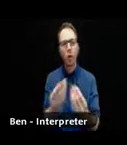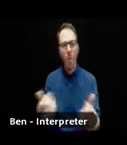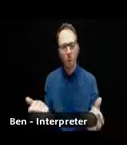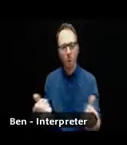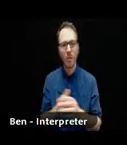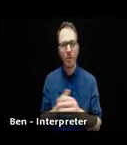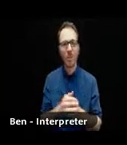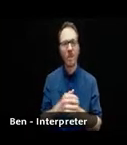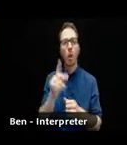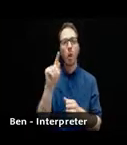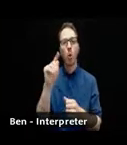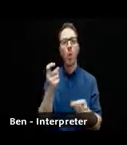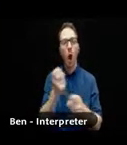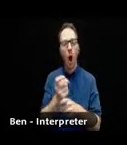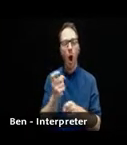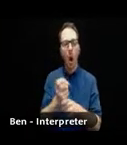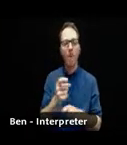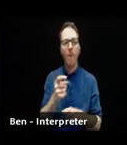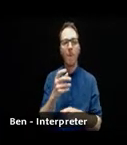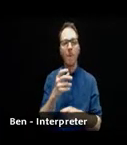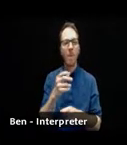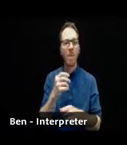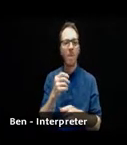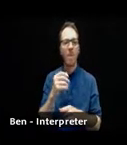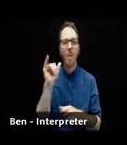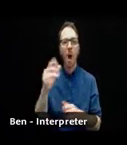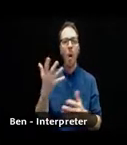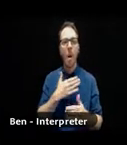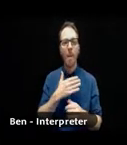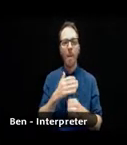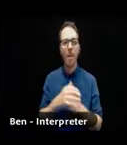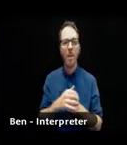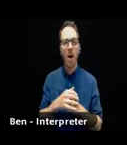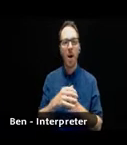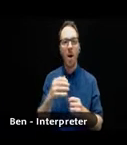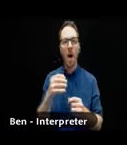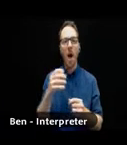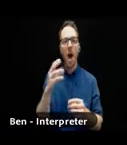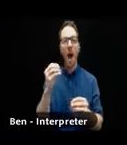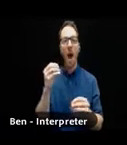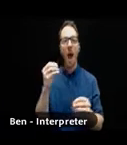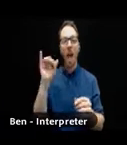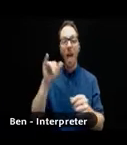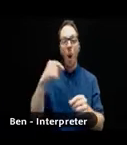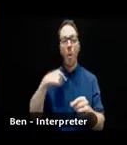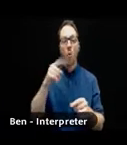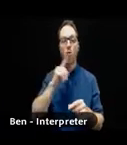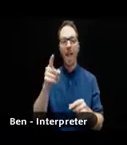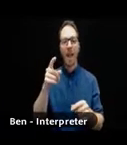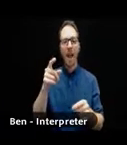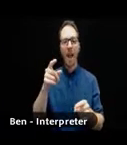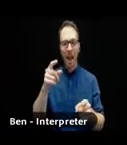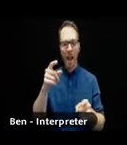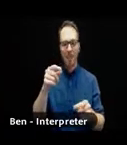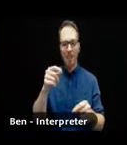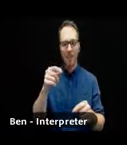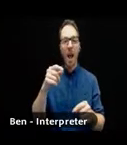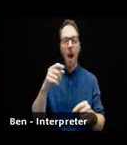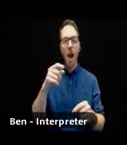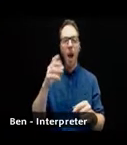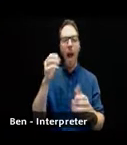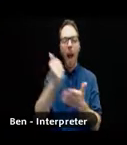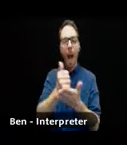these harms. That is really what my heart is in this, and really just excited to help